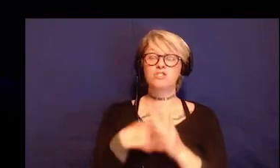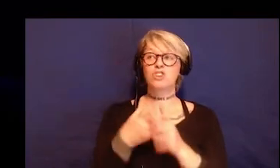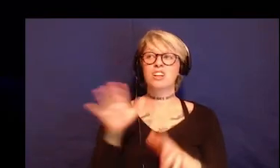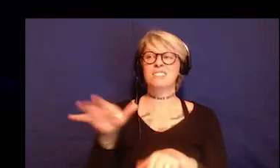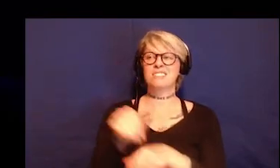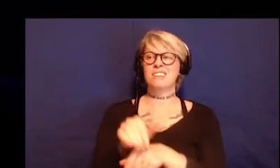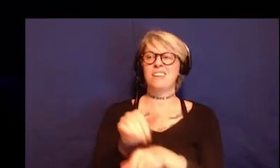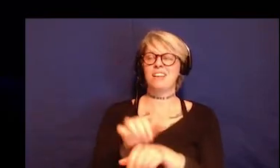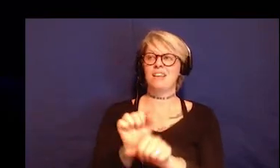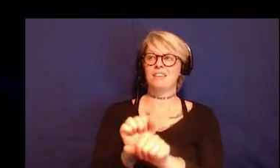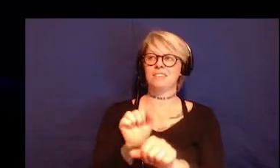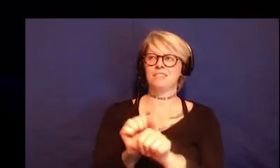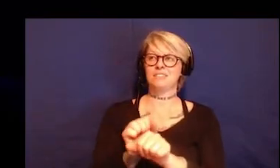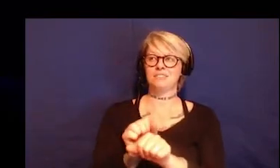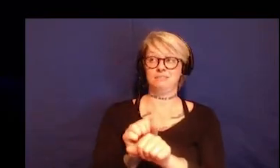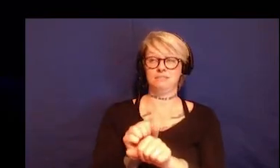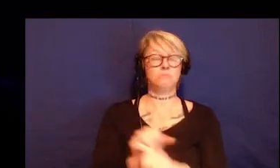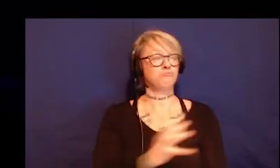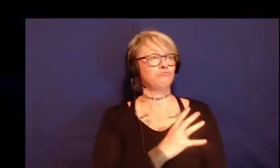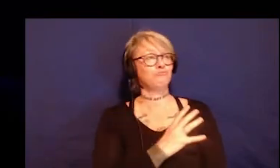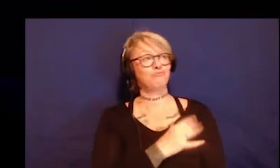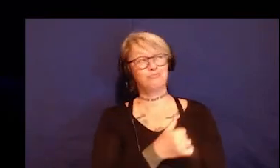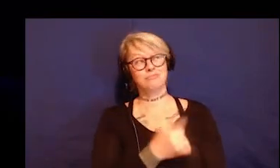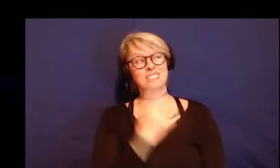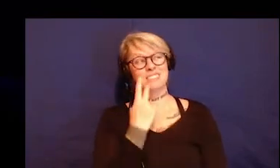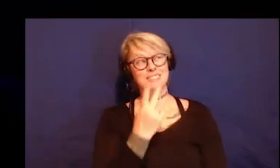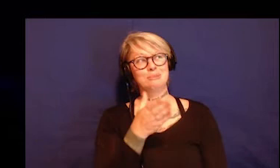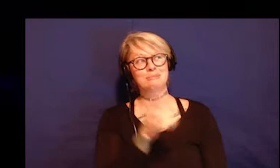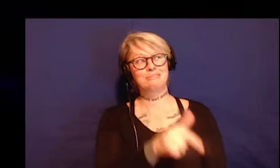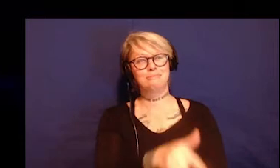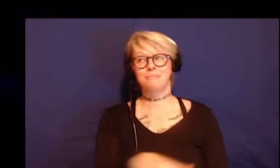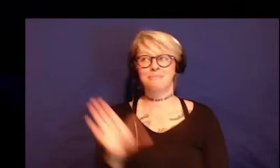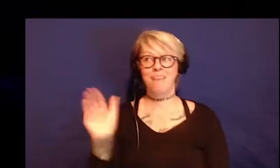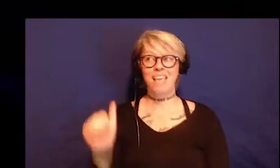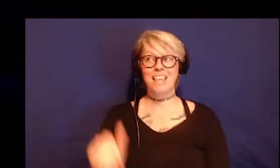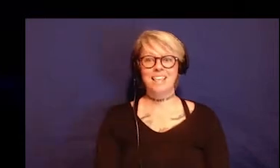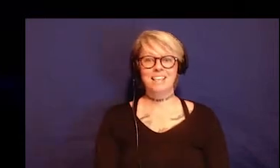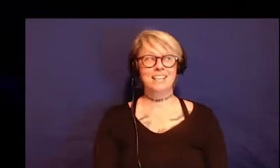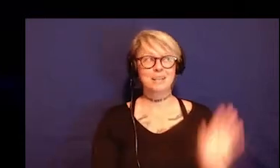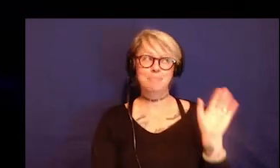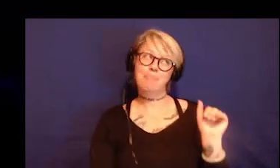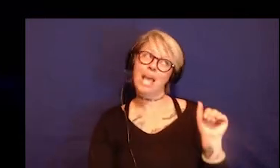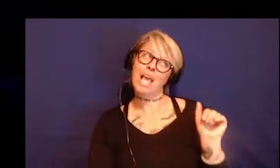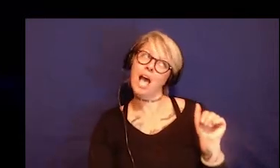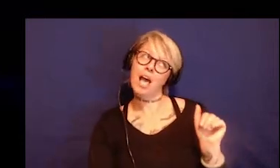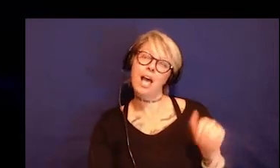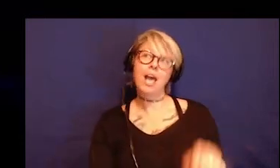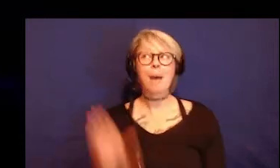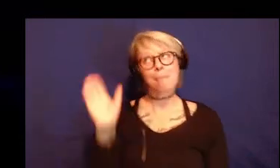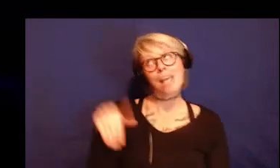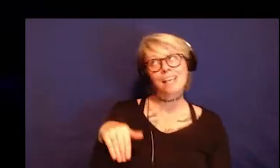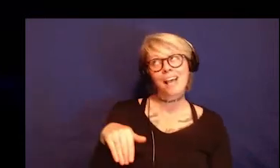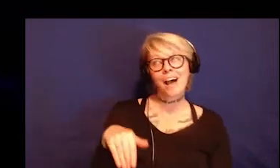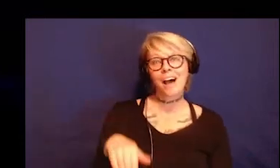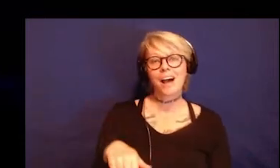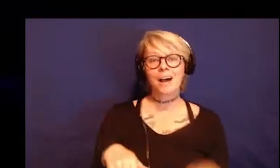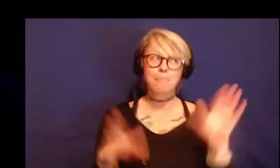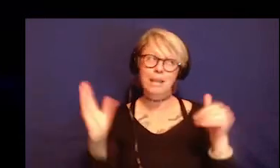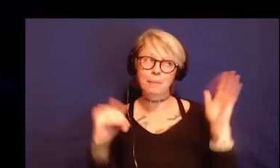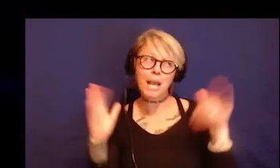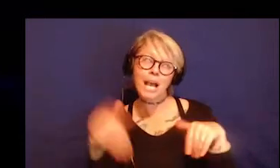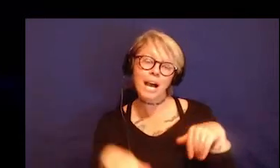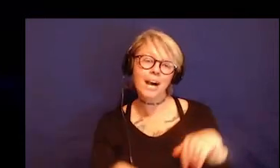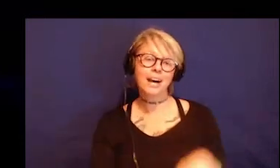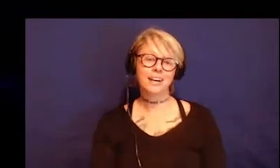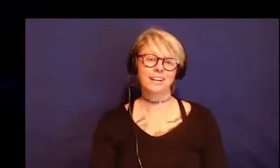then. All right. See you then. Bye. Bye, ya. Bye, ya. Bye, ya, bye, ya, bye, ya.